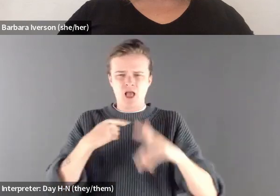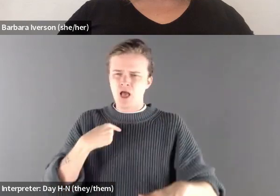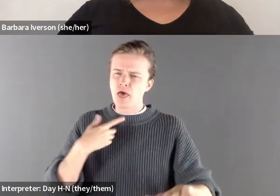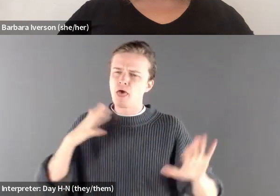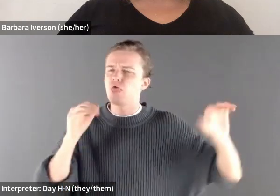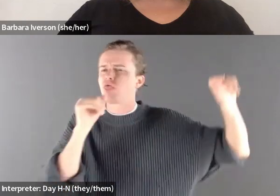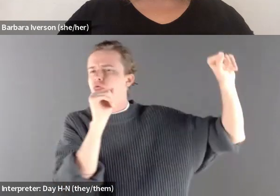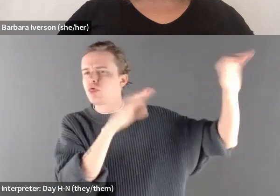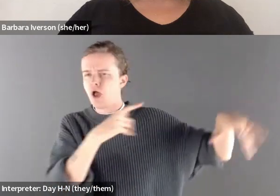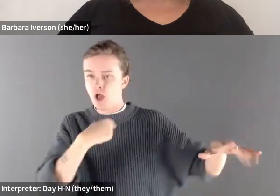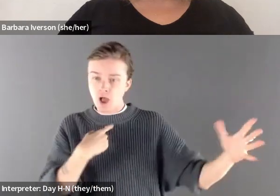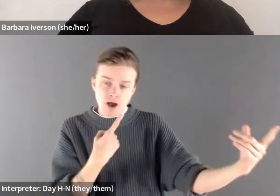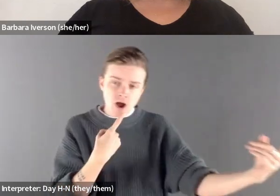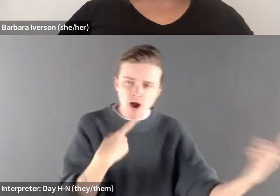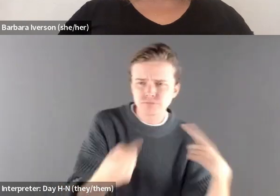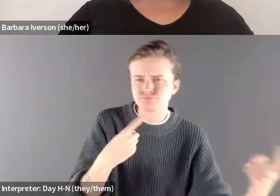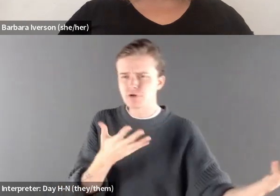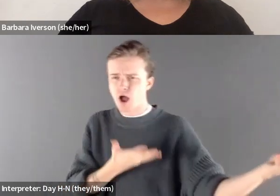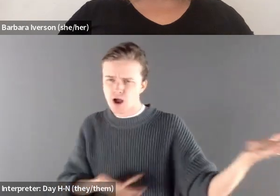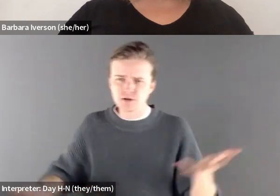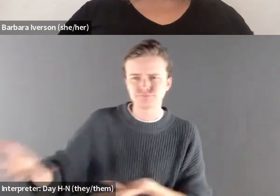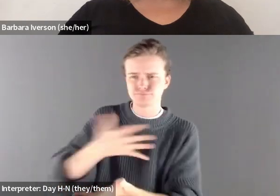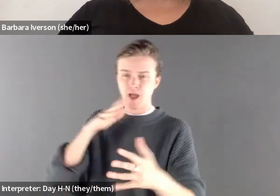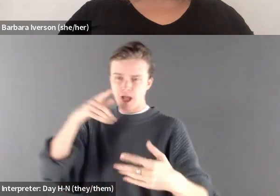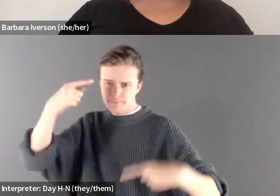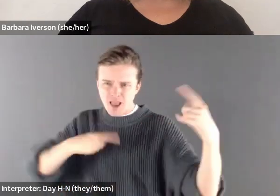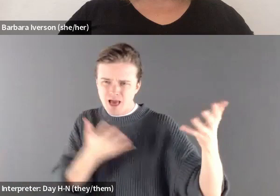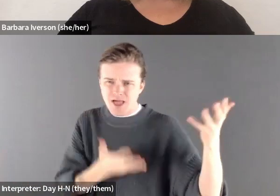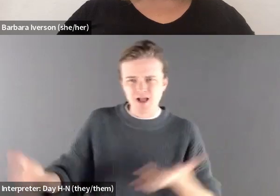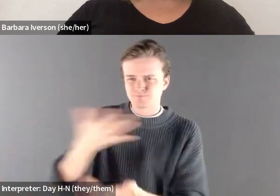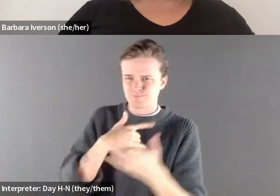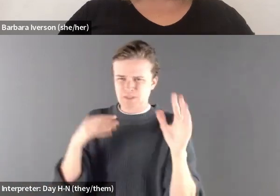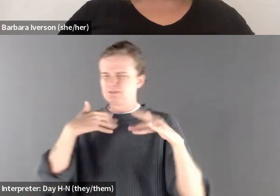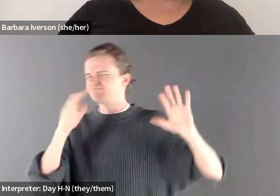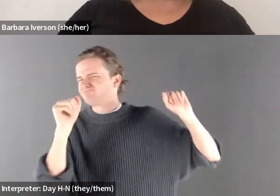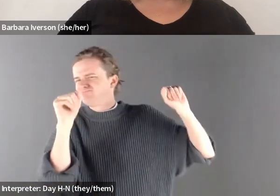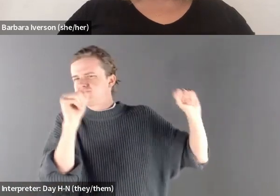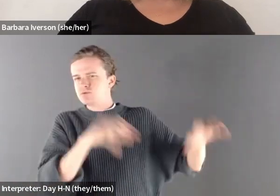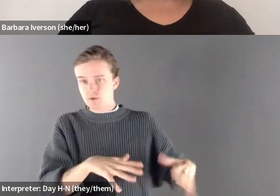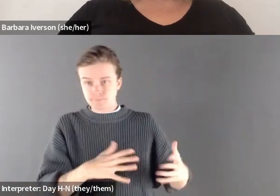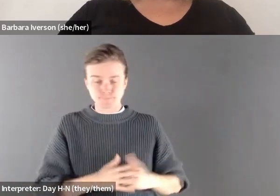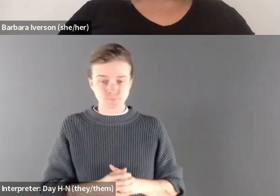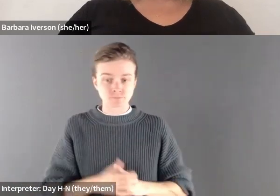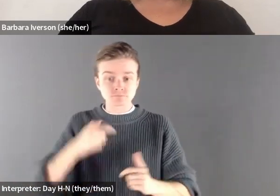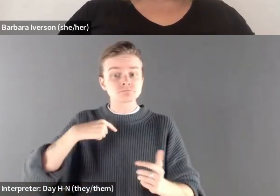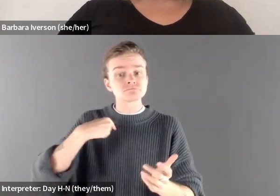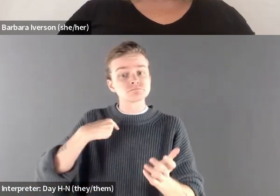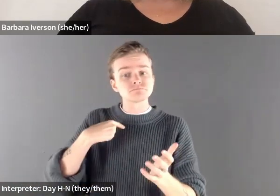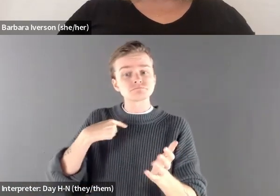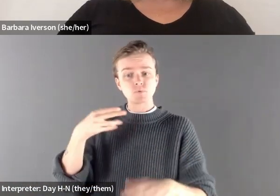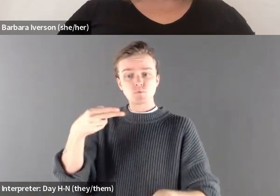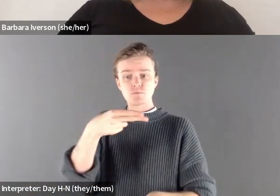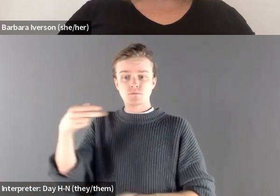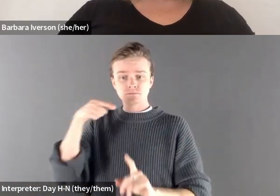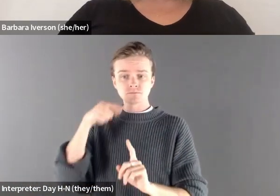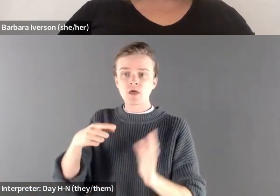discourses around those systems. And so I call it technical intuition because I don't think it requires extensive technical knowledge to understand what